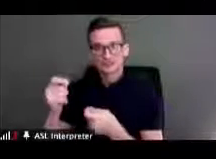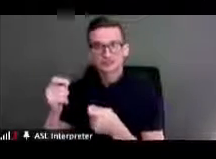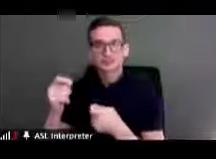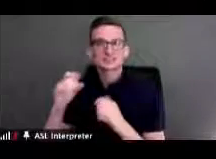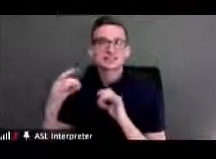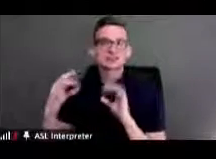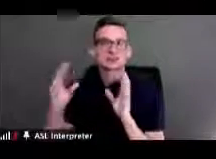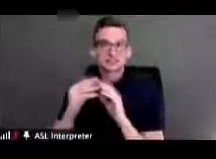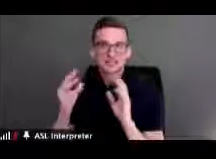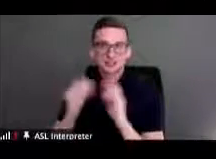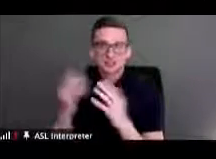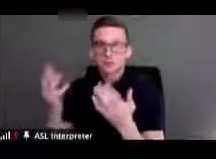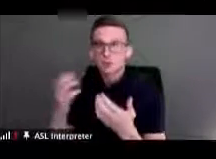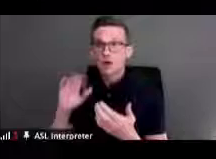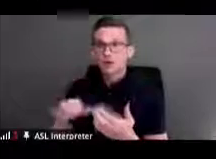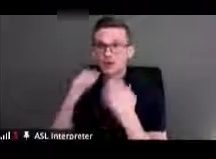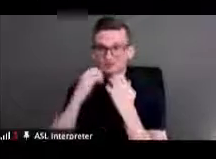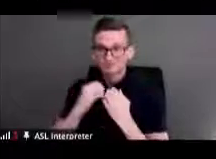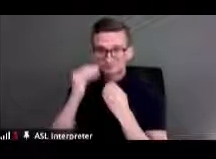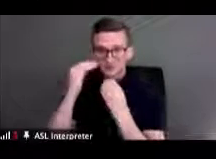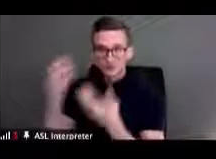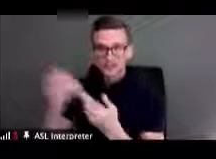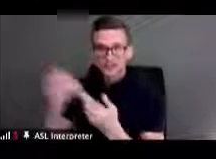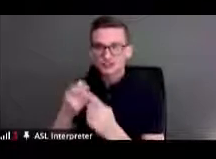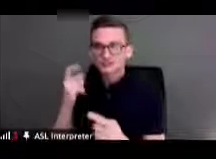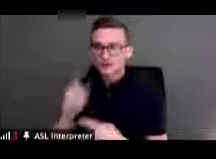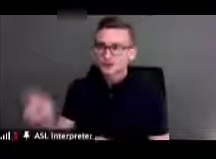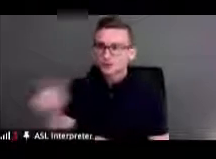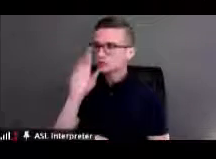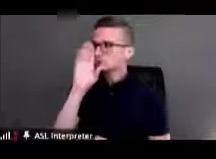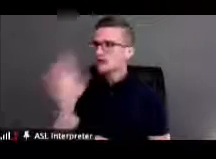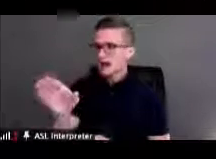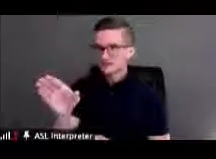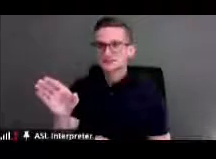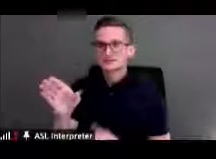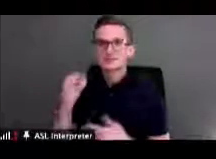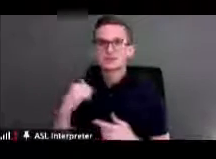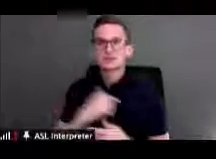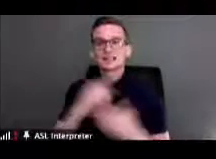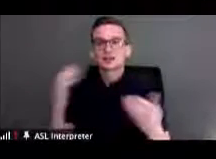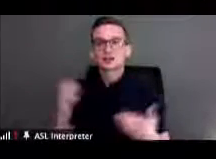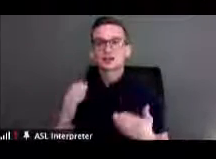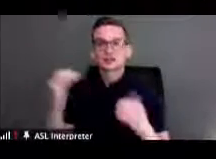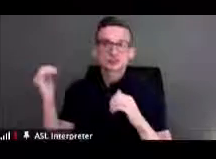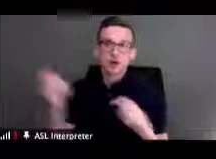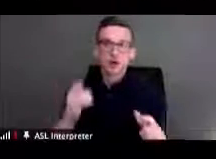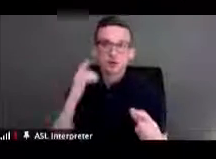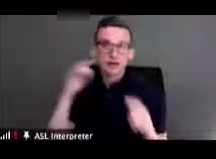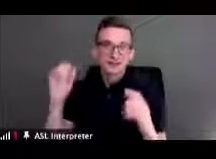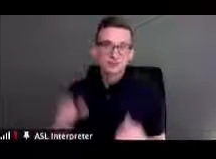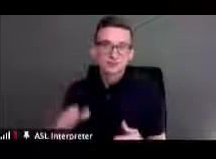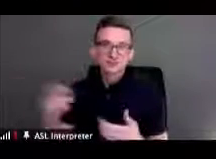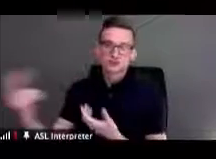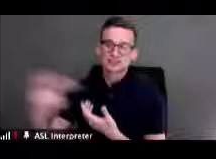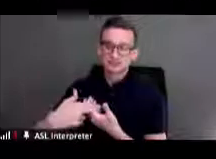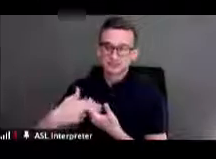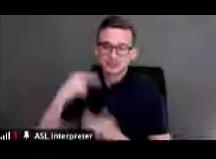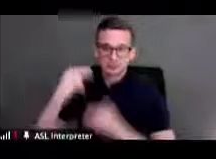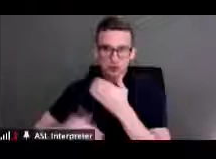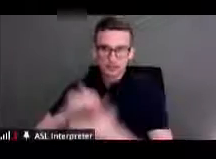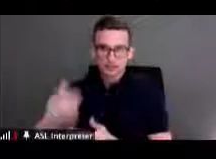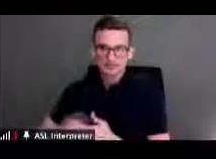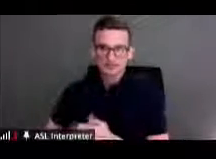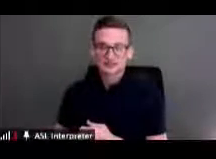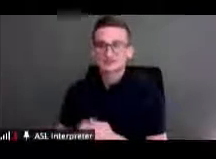you directly. And we encourage all Californians to participate in this process. If you would rather